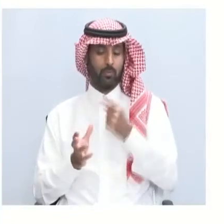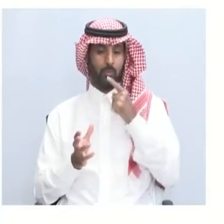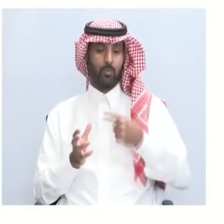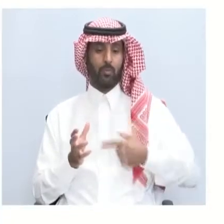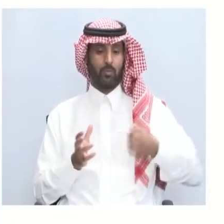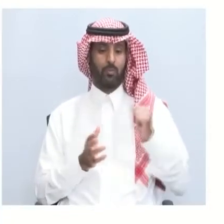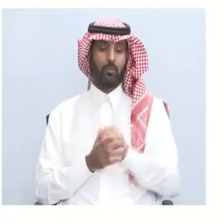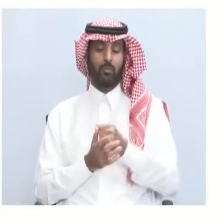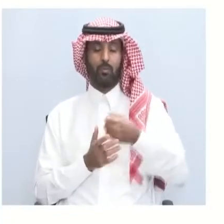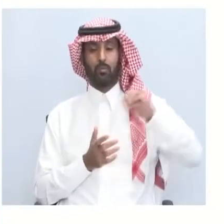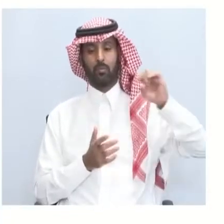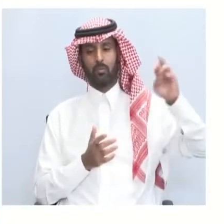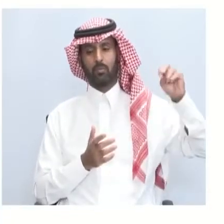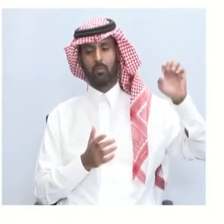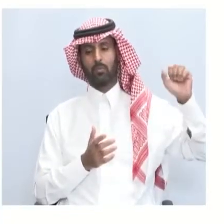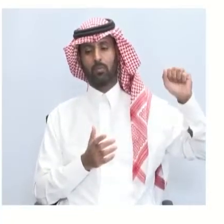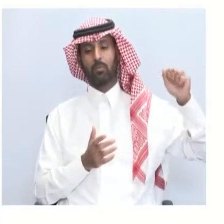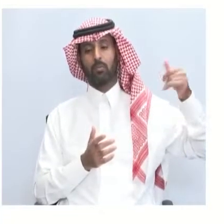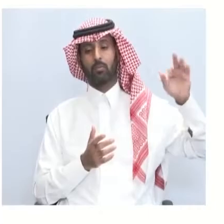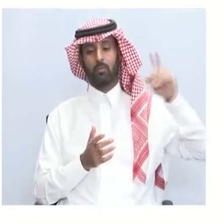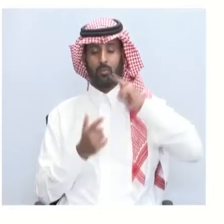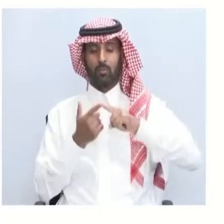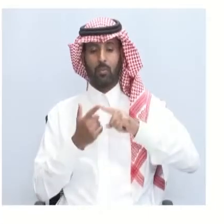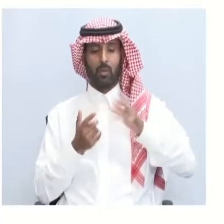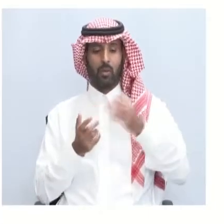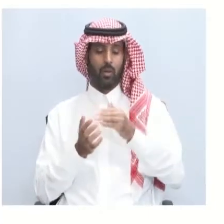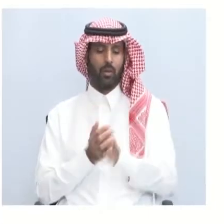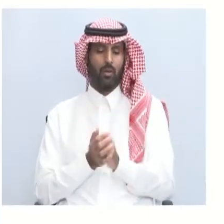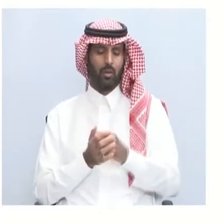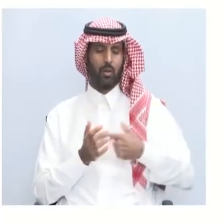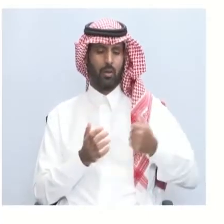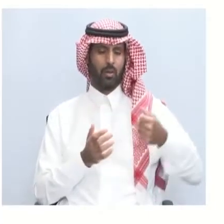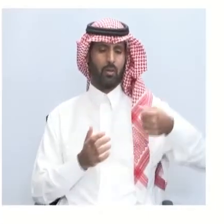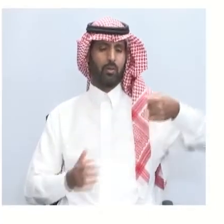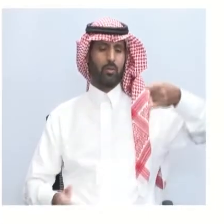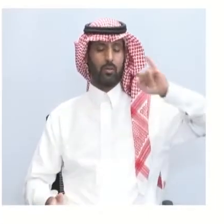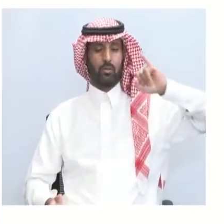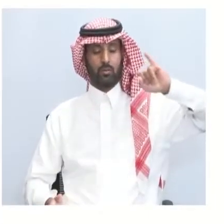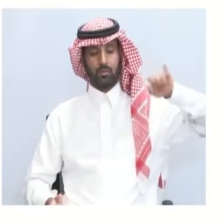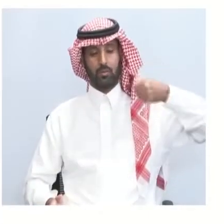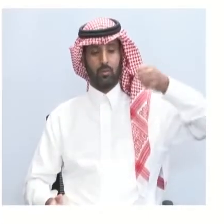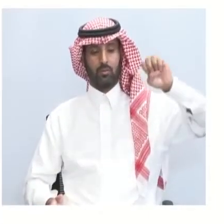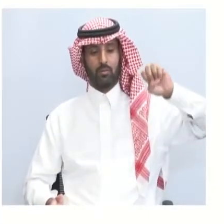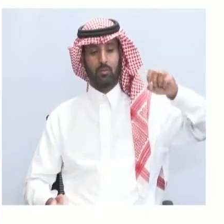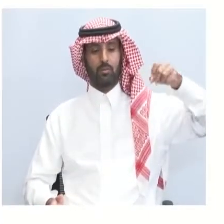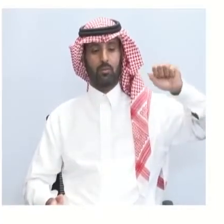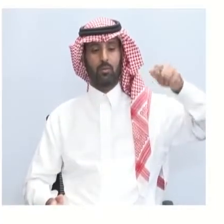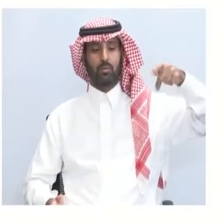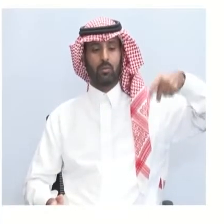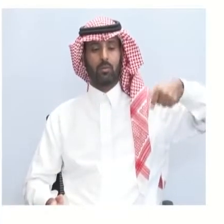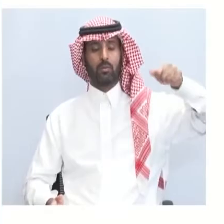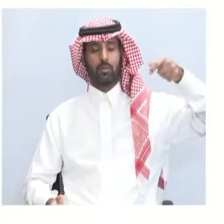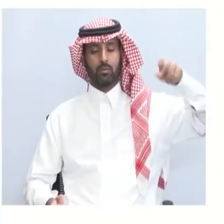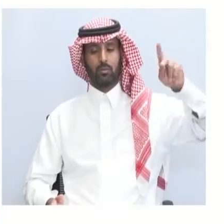named Jeopardy, if you remember, that comes at Tuesday at 9:30 p.m. It's a unique American quiz show